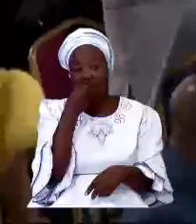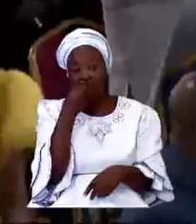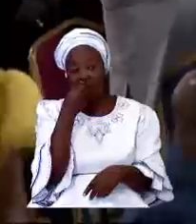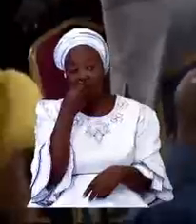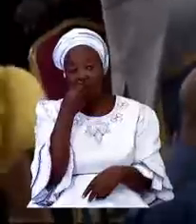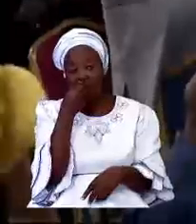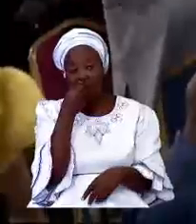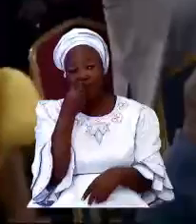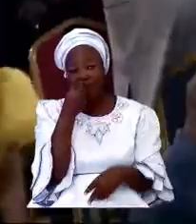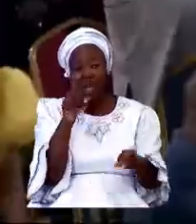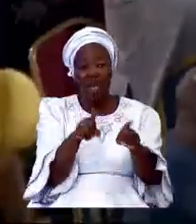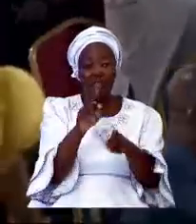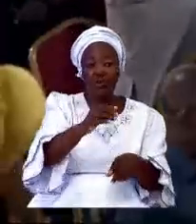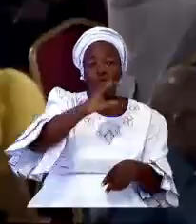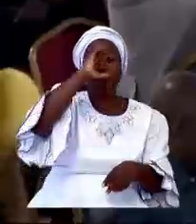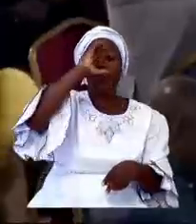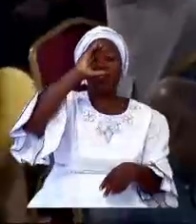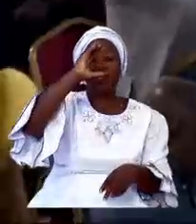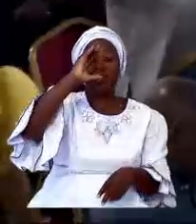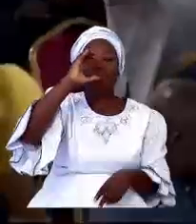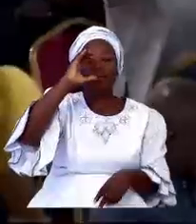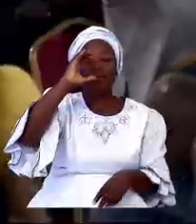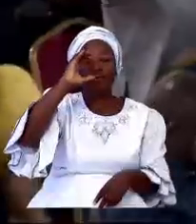come. As you eat,